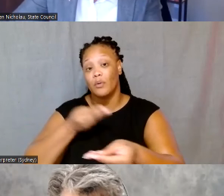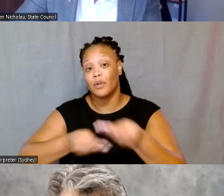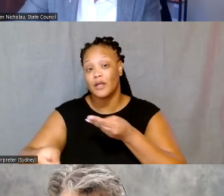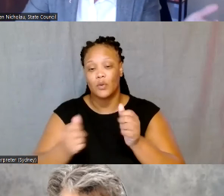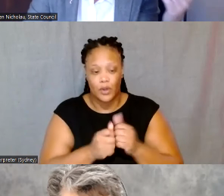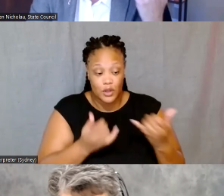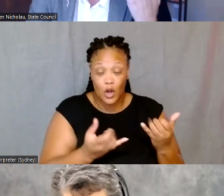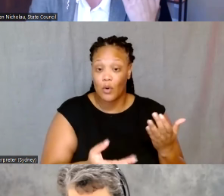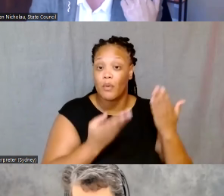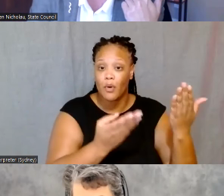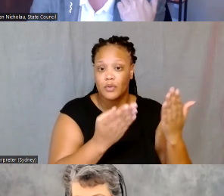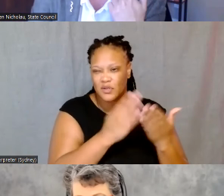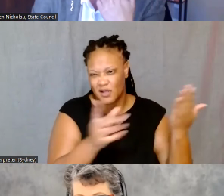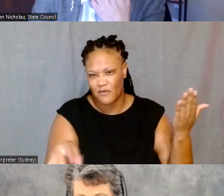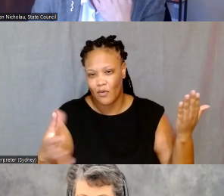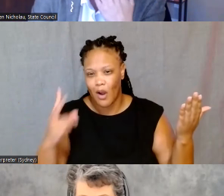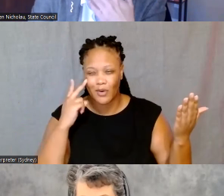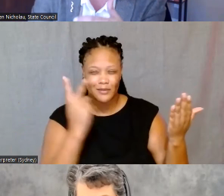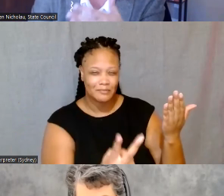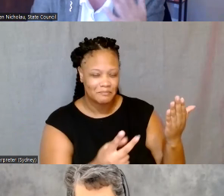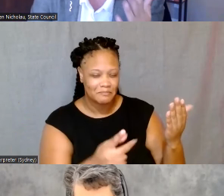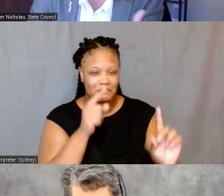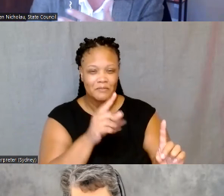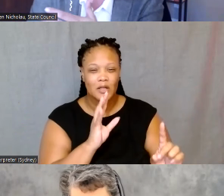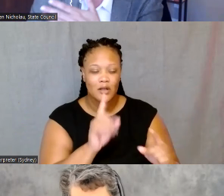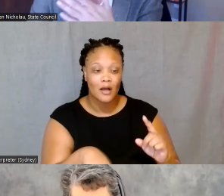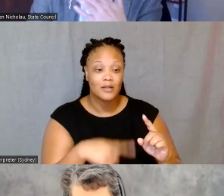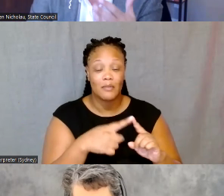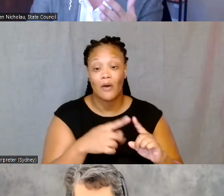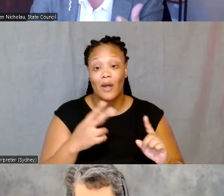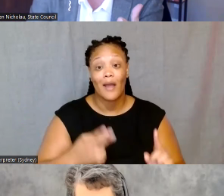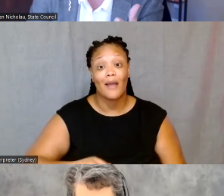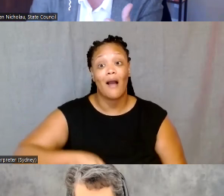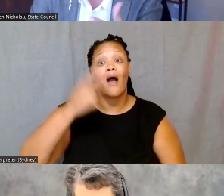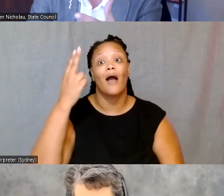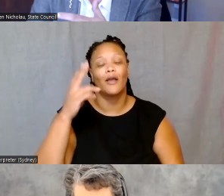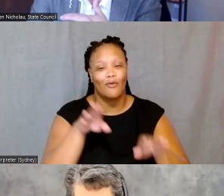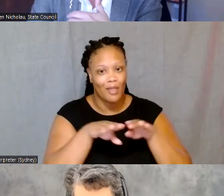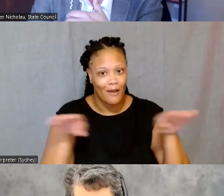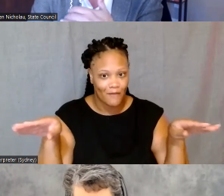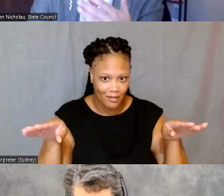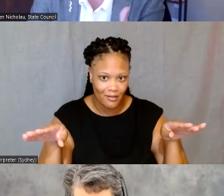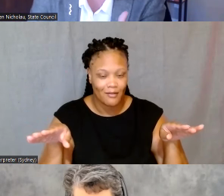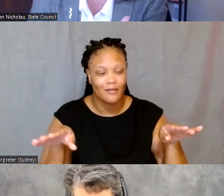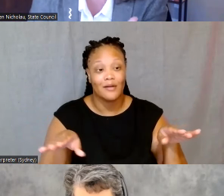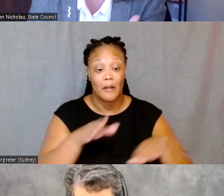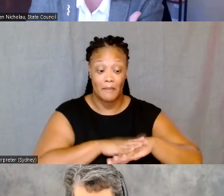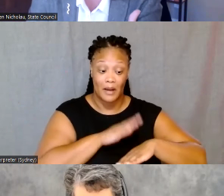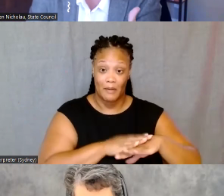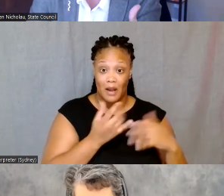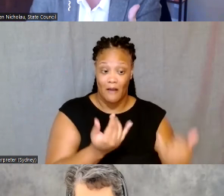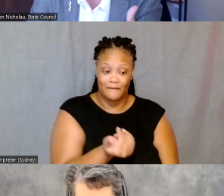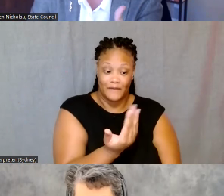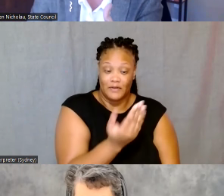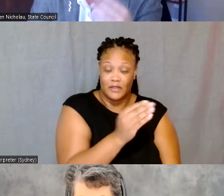have today, which some of you are familiar with, which is much higher levels. So the minimum is 15% for